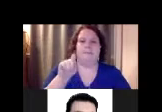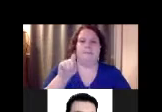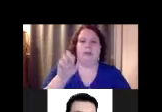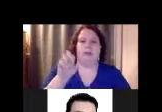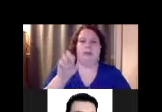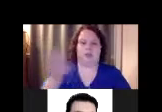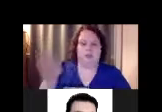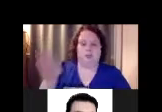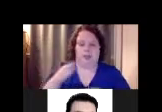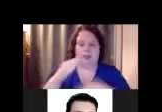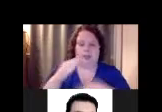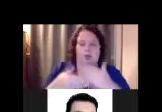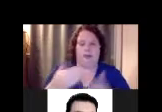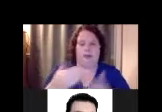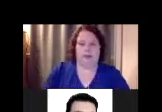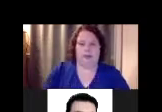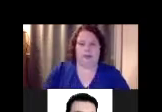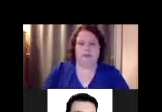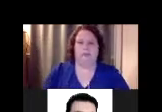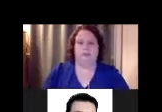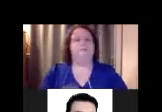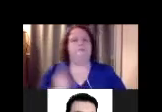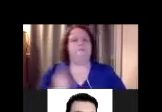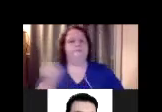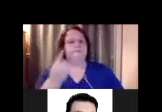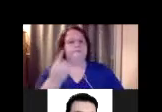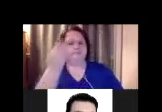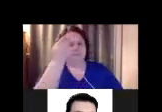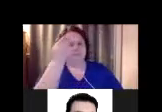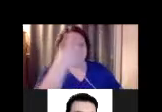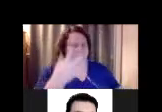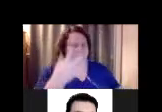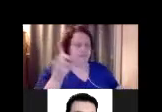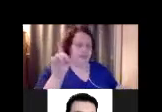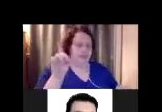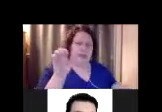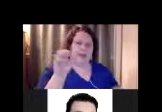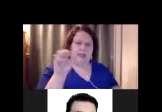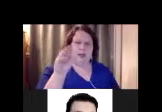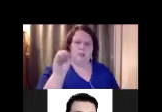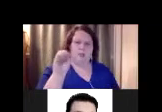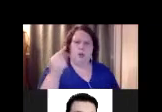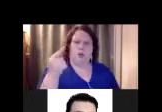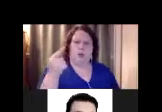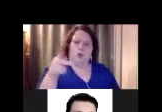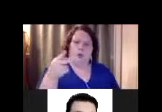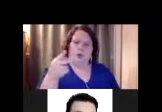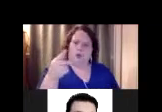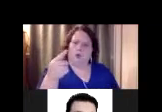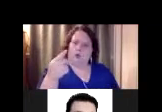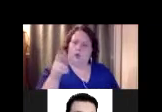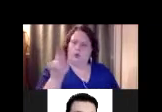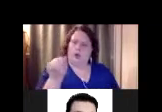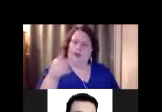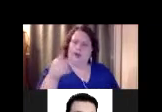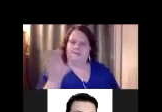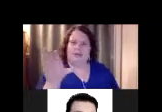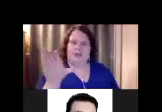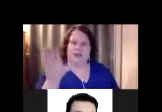Just one thing I would say is I think with the demographic presentation, which was fascinating, and I'm really grateful that we had